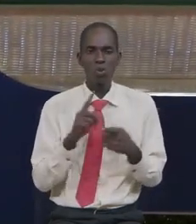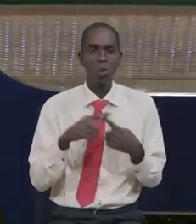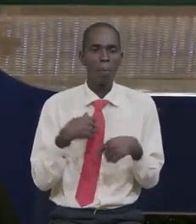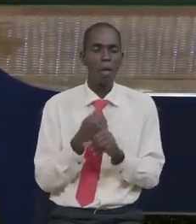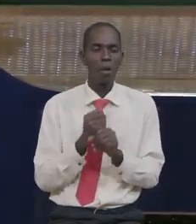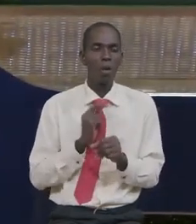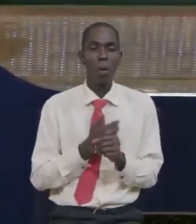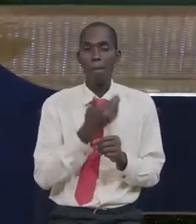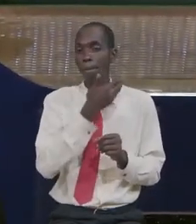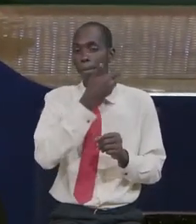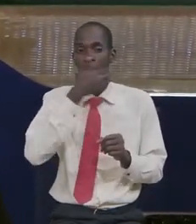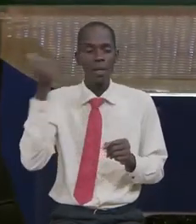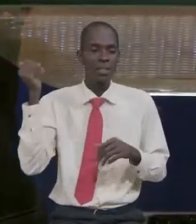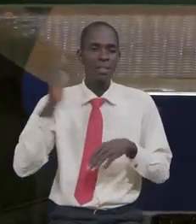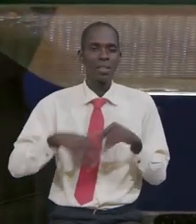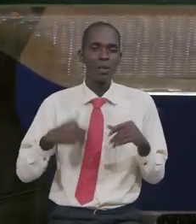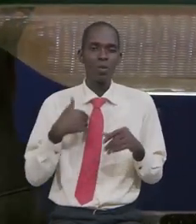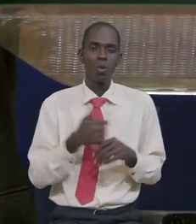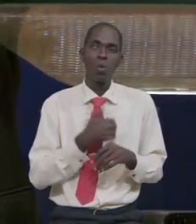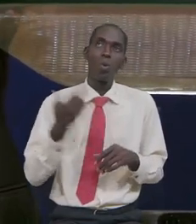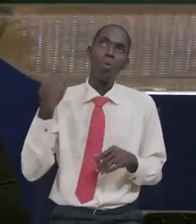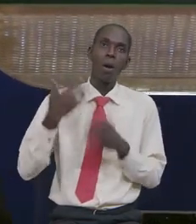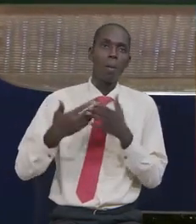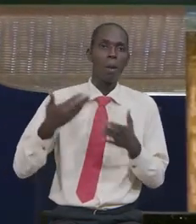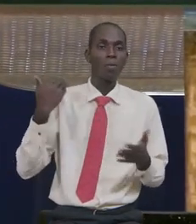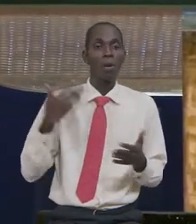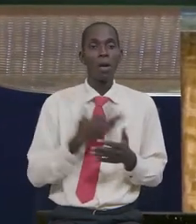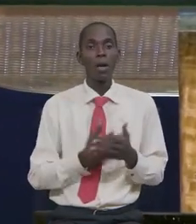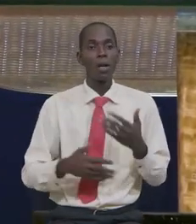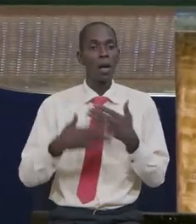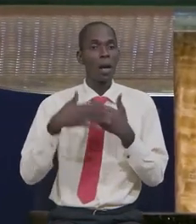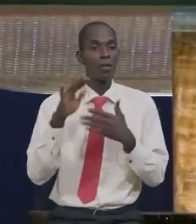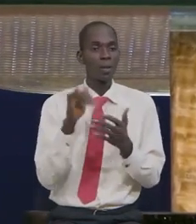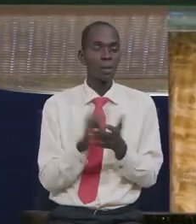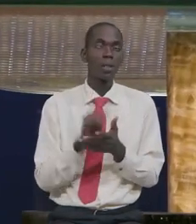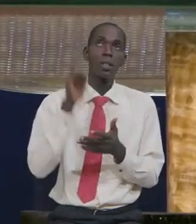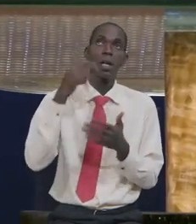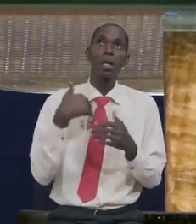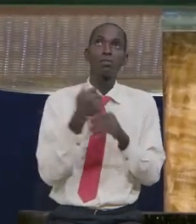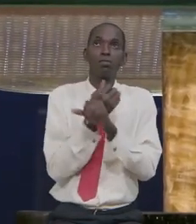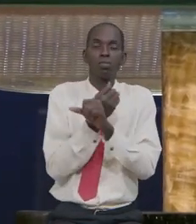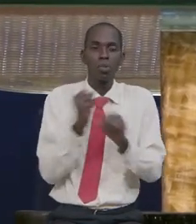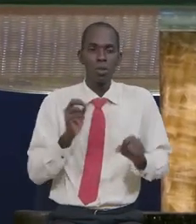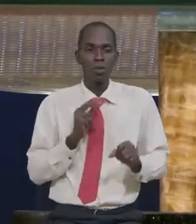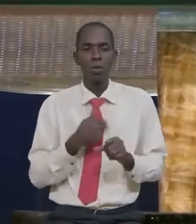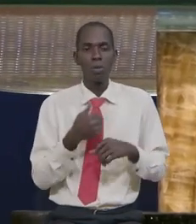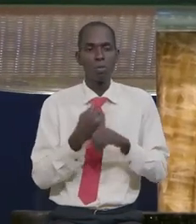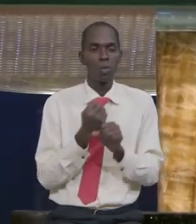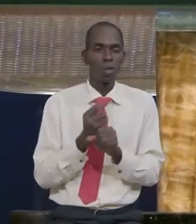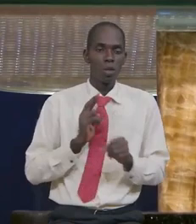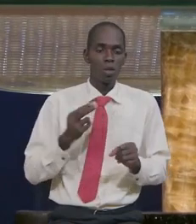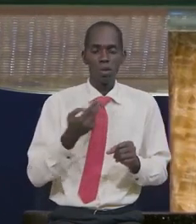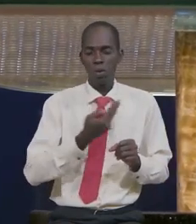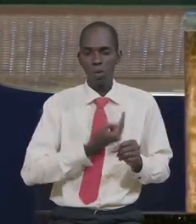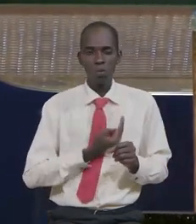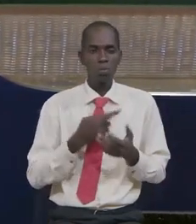than we ever were in our lives. And then after he has saved us, after he has made us righteous, he's revived us, he's